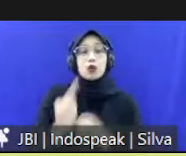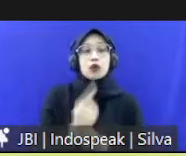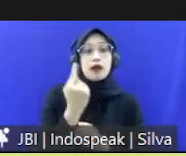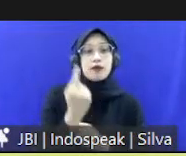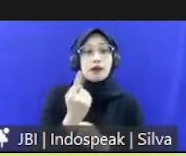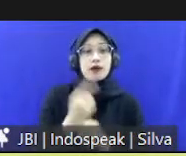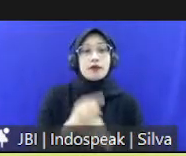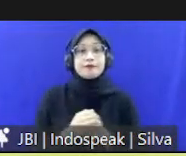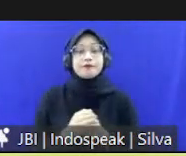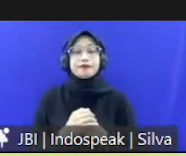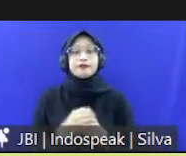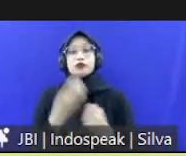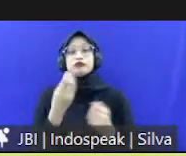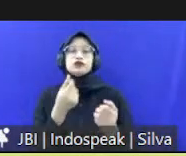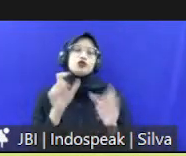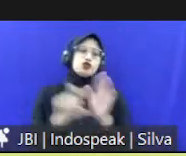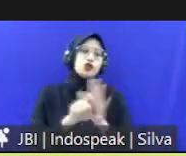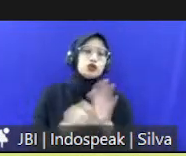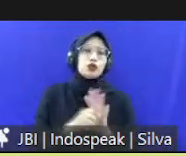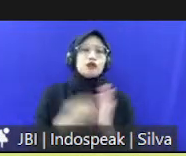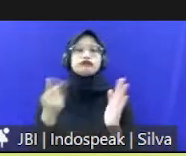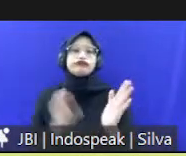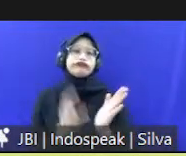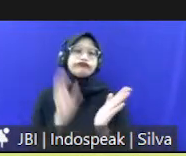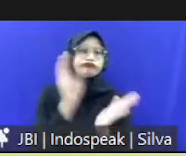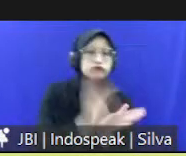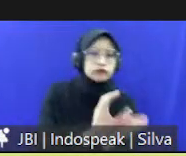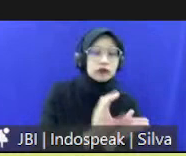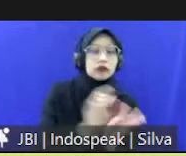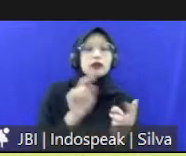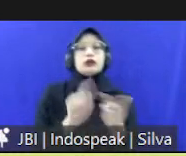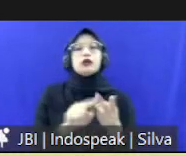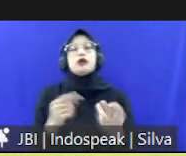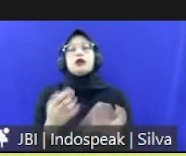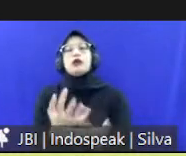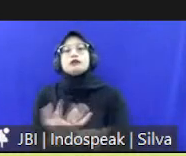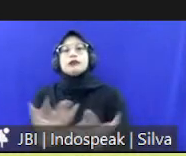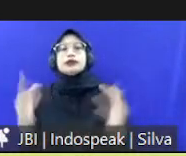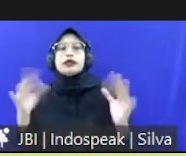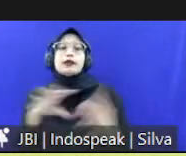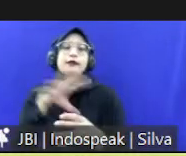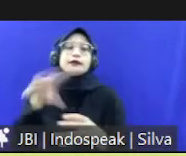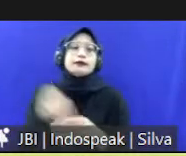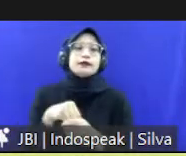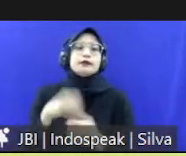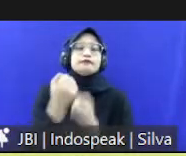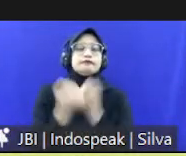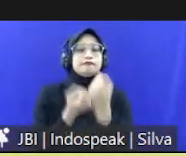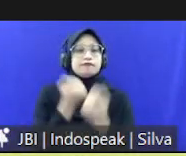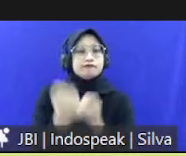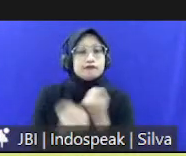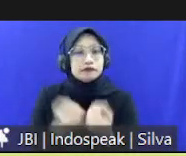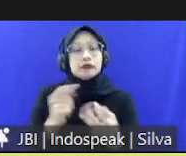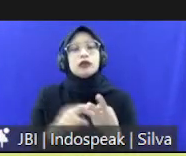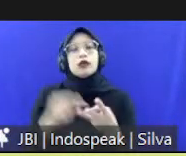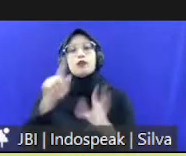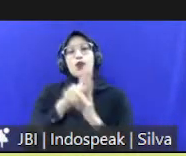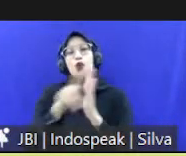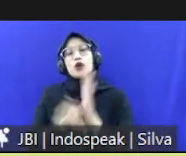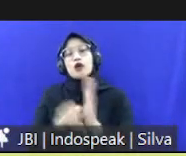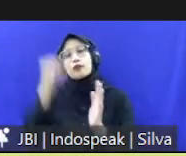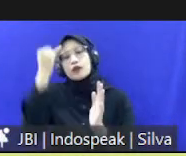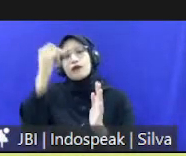sustainable financing, community and civil society engagements, determinants of health, innovative programming,